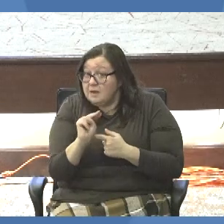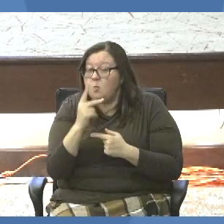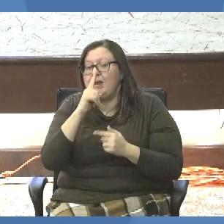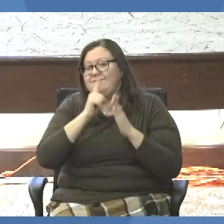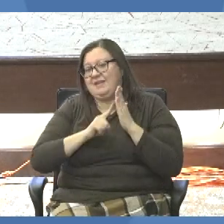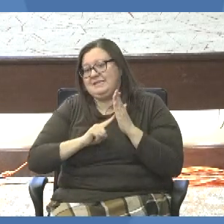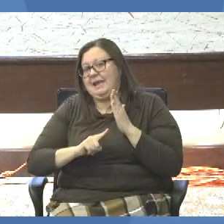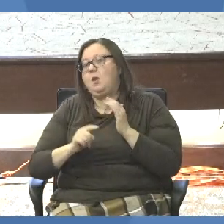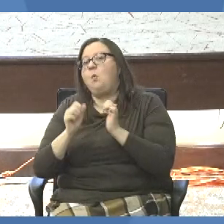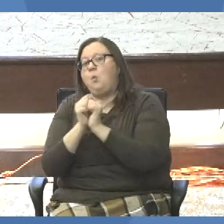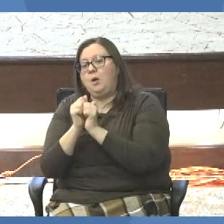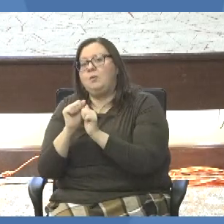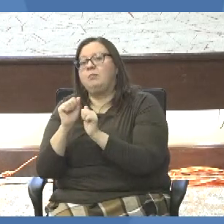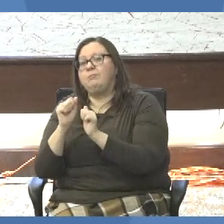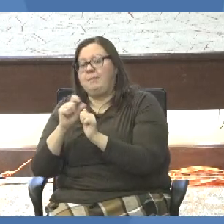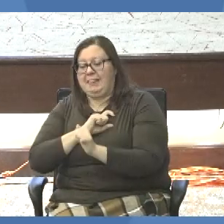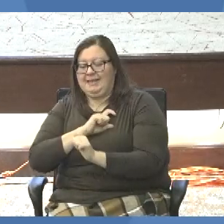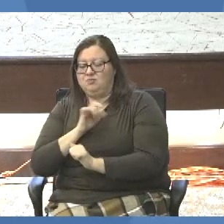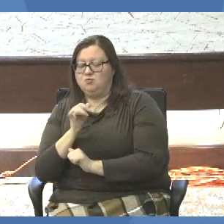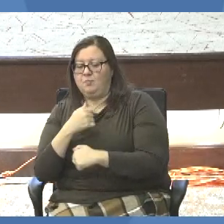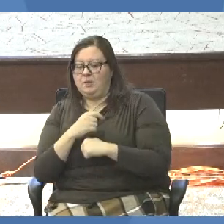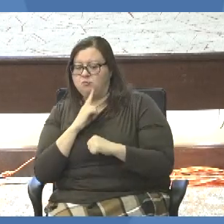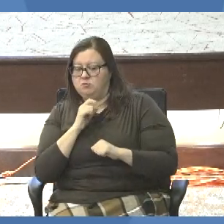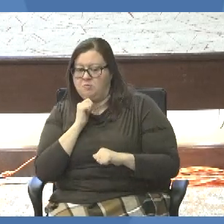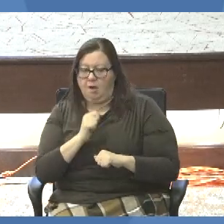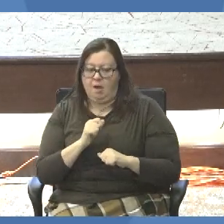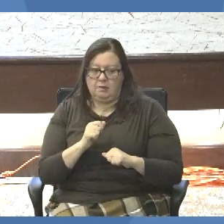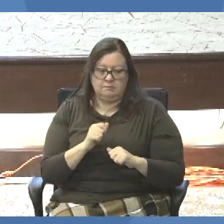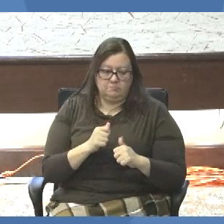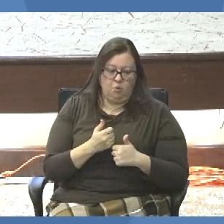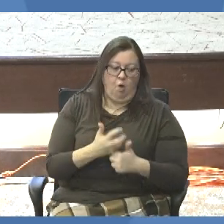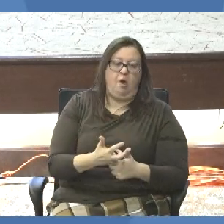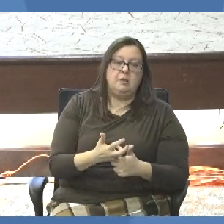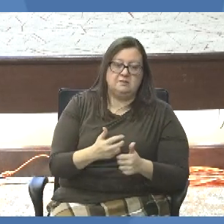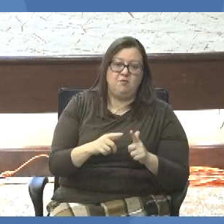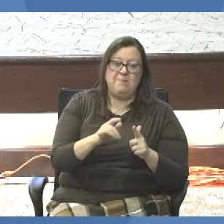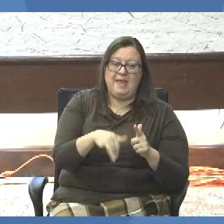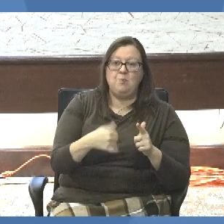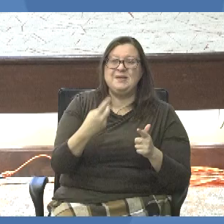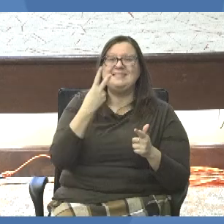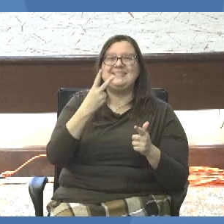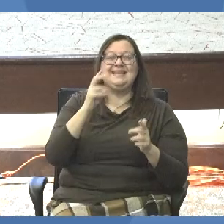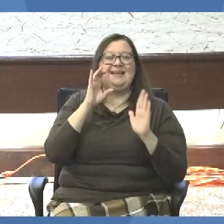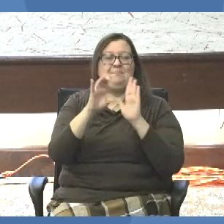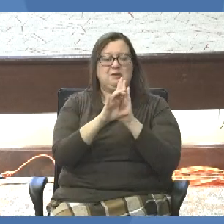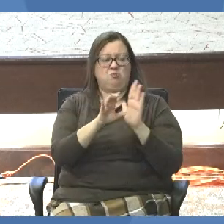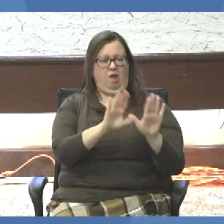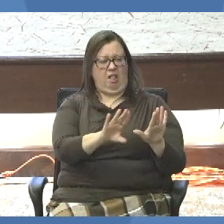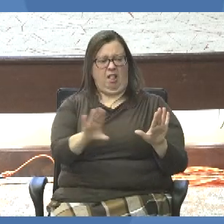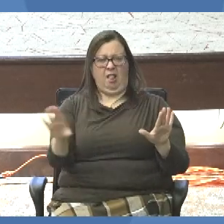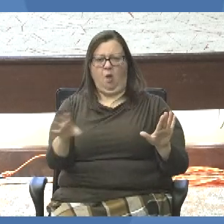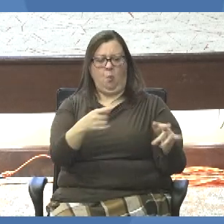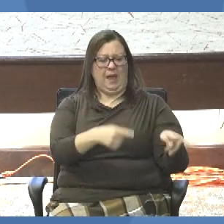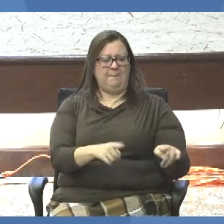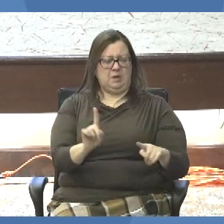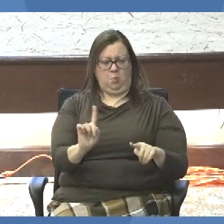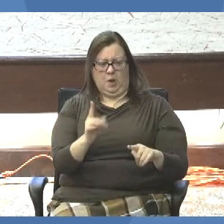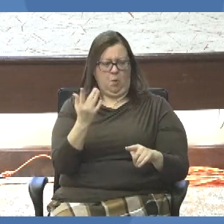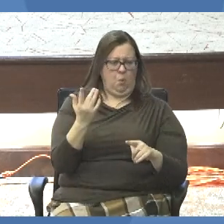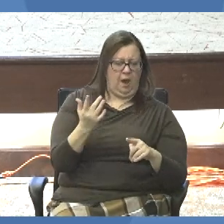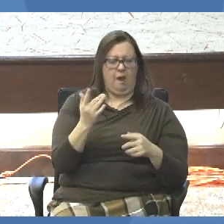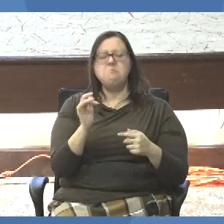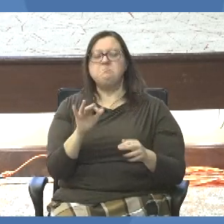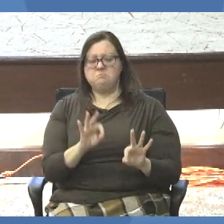PD department to make sure that's not the case. So that's how we use this information. It really helps to visualize your data, and that's why I included this in the map